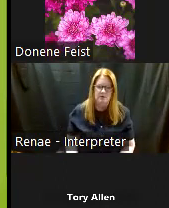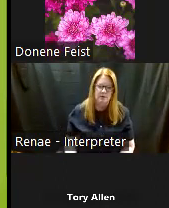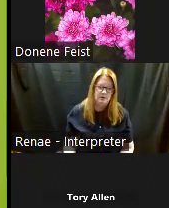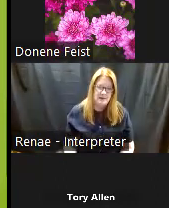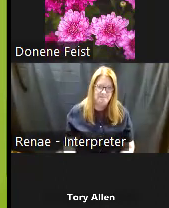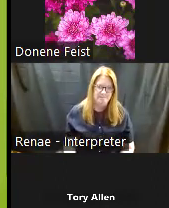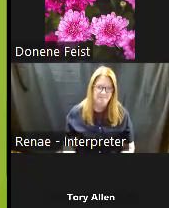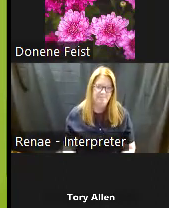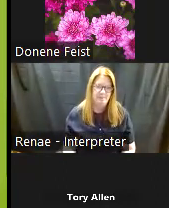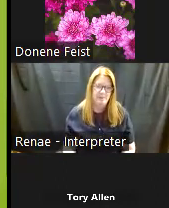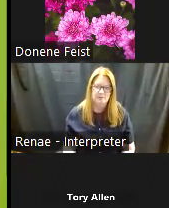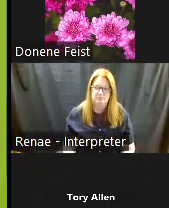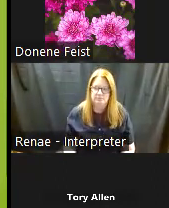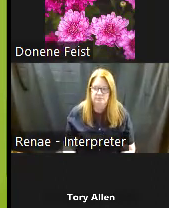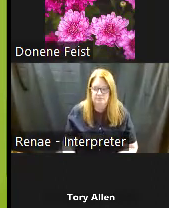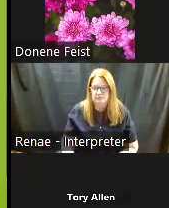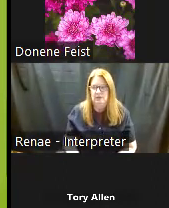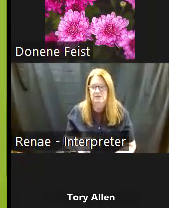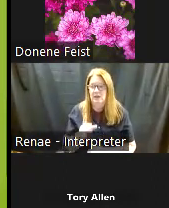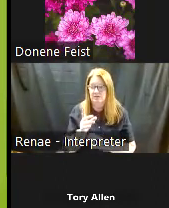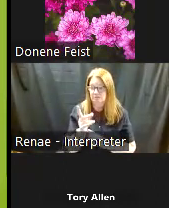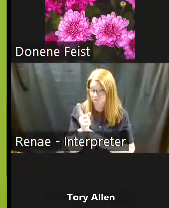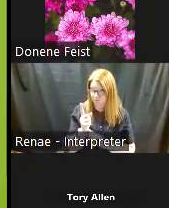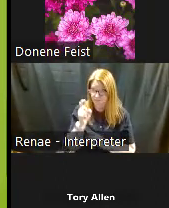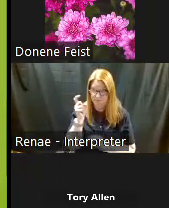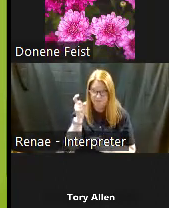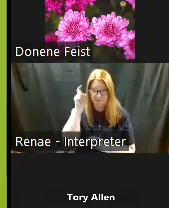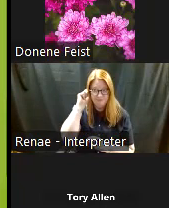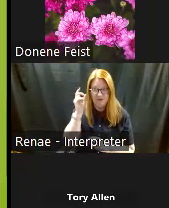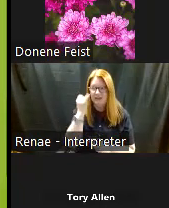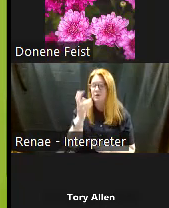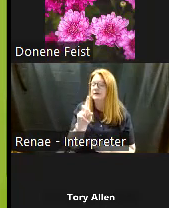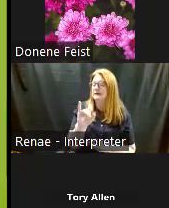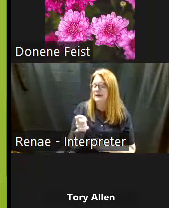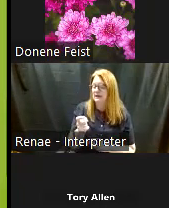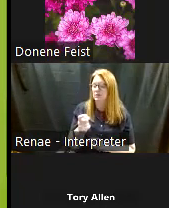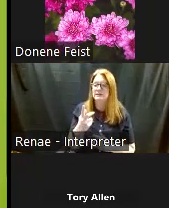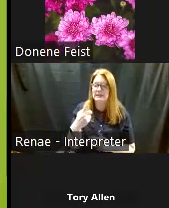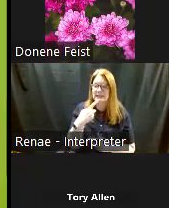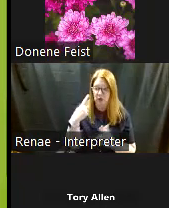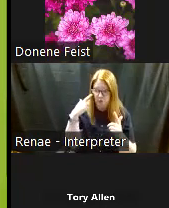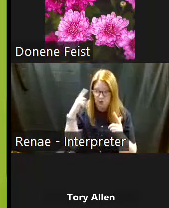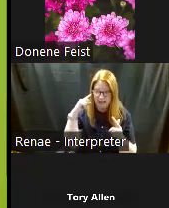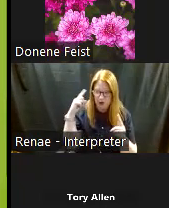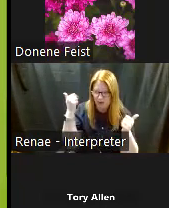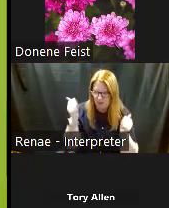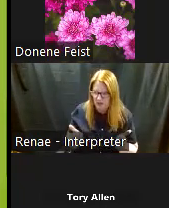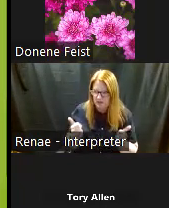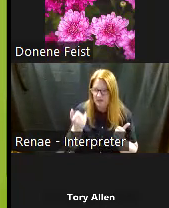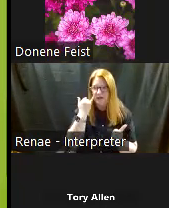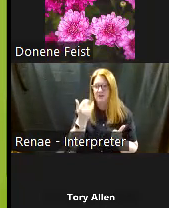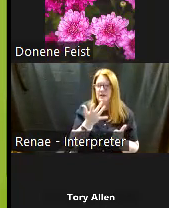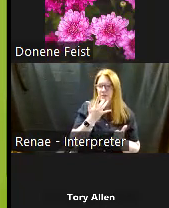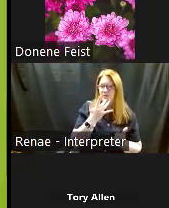Earlier fitting is shown, if we're diagnosing a hearing loss and, parents want spoken language and